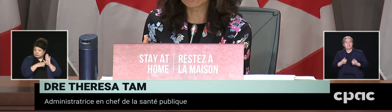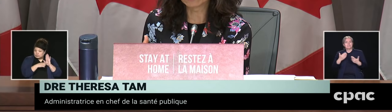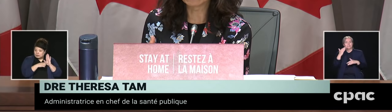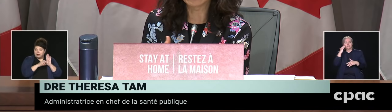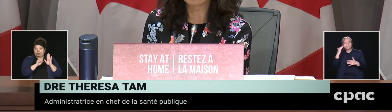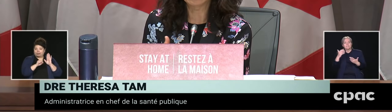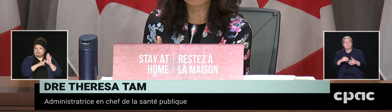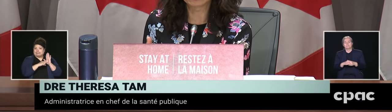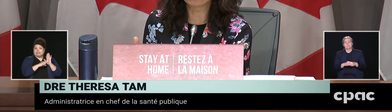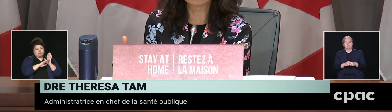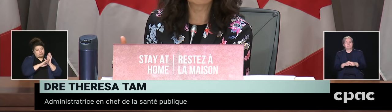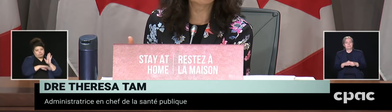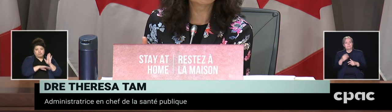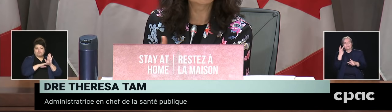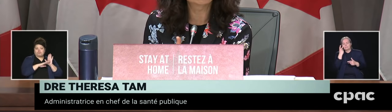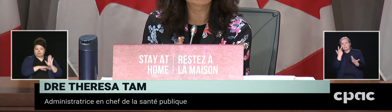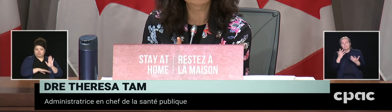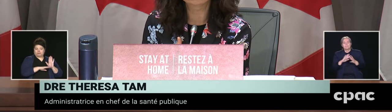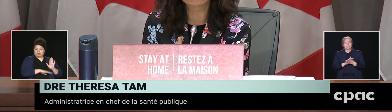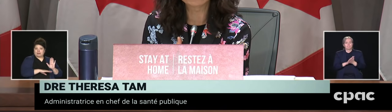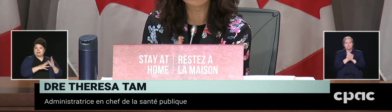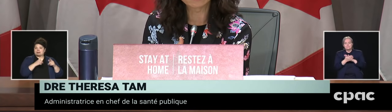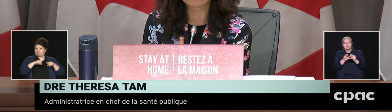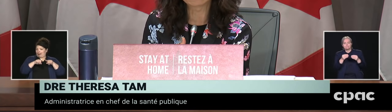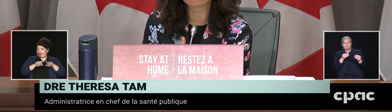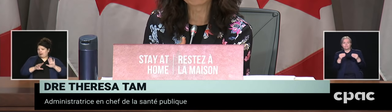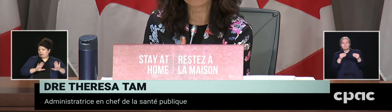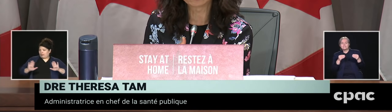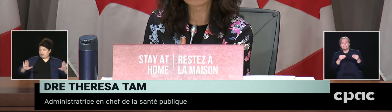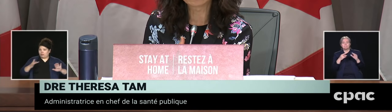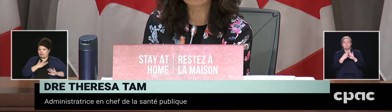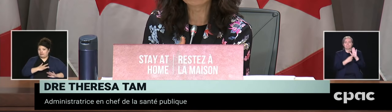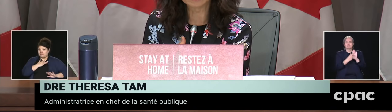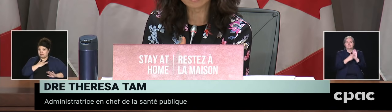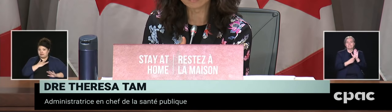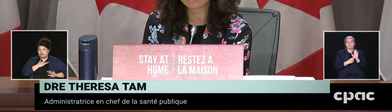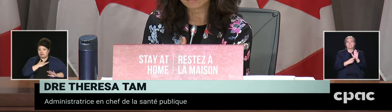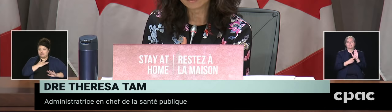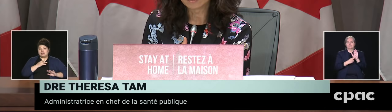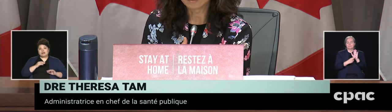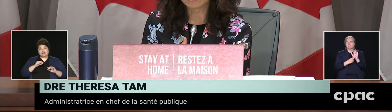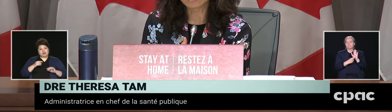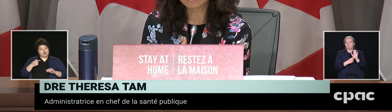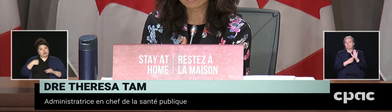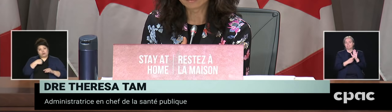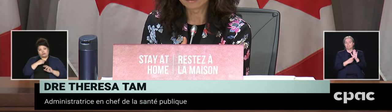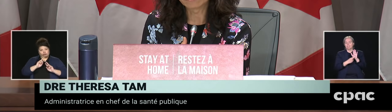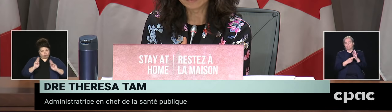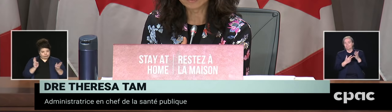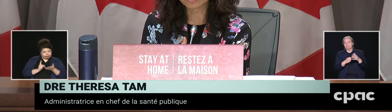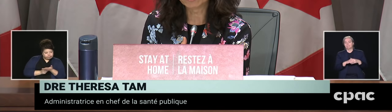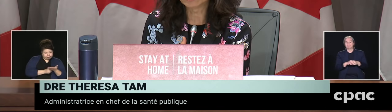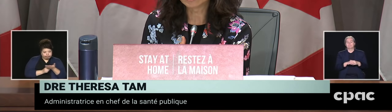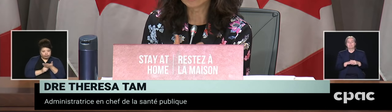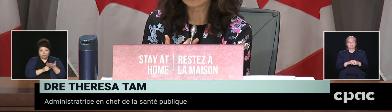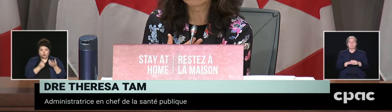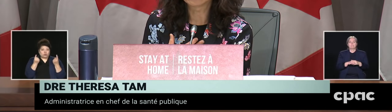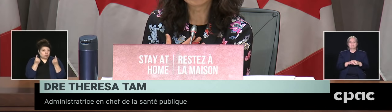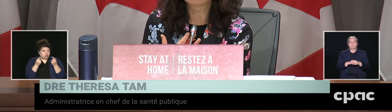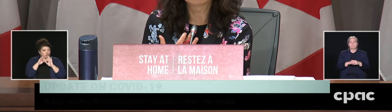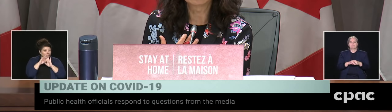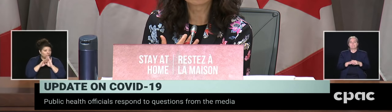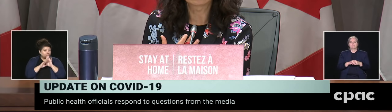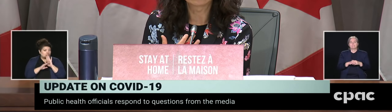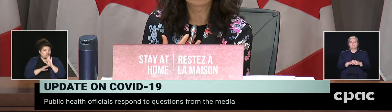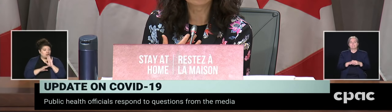think, it forms the foundation of some of the decision-making on what needs to be done. I think each community has